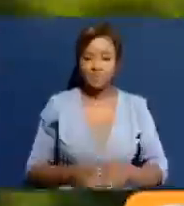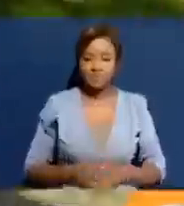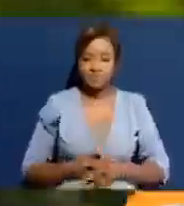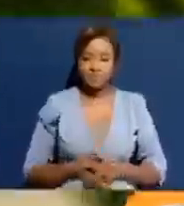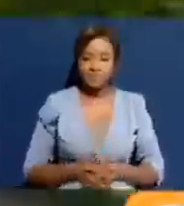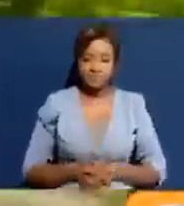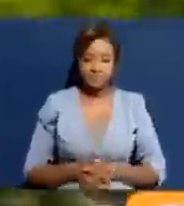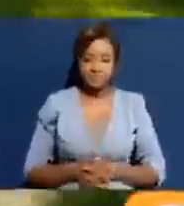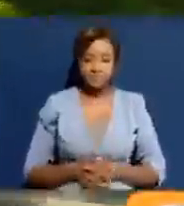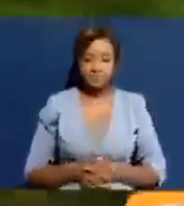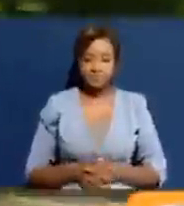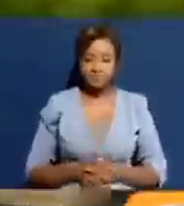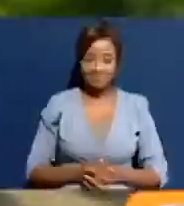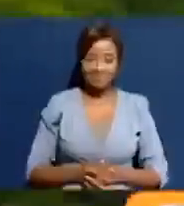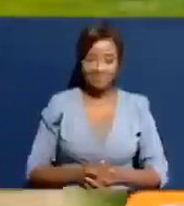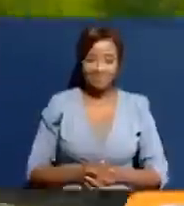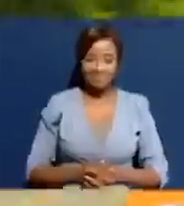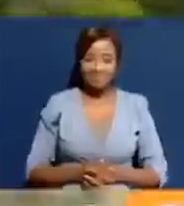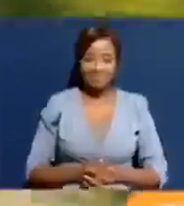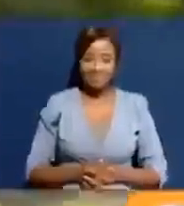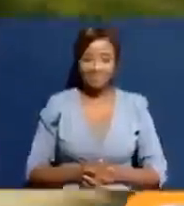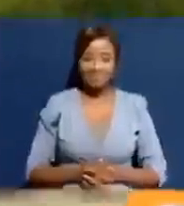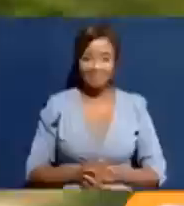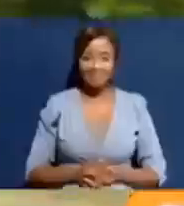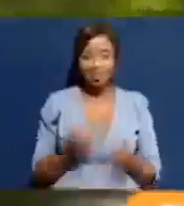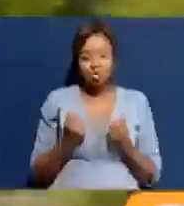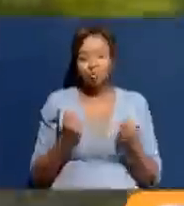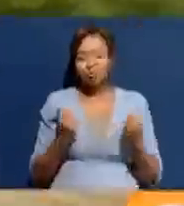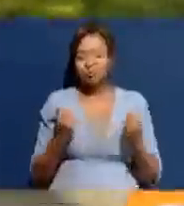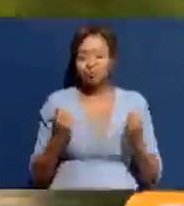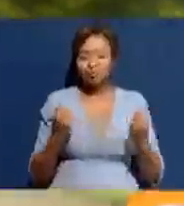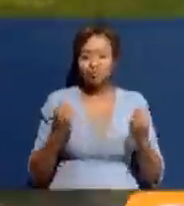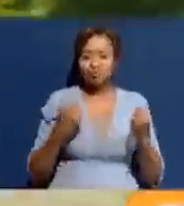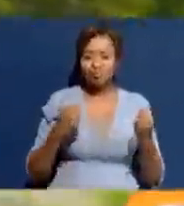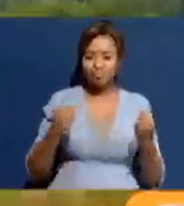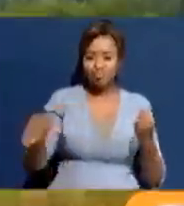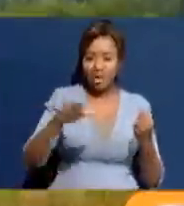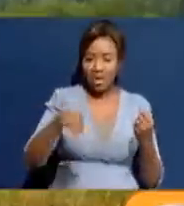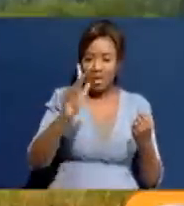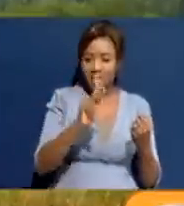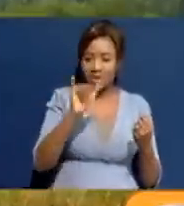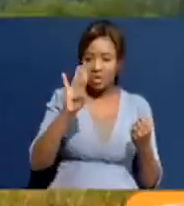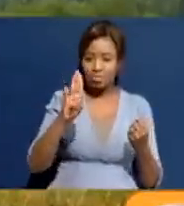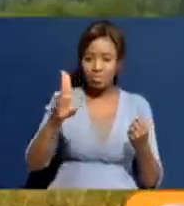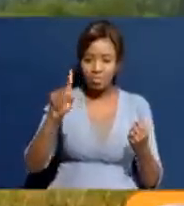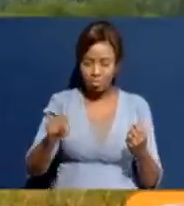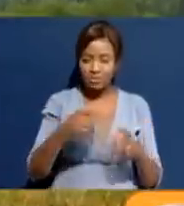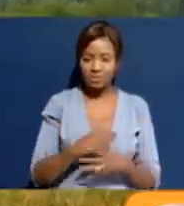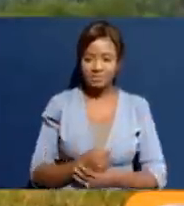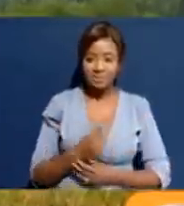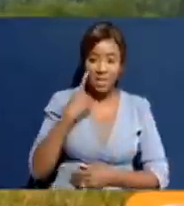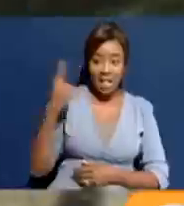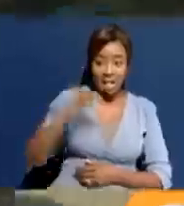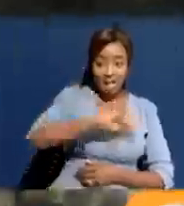So now we're in the entrance to the kibbutz. If you take a drive to kibbutz Shar Hagolan, overlooking the Gilad Mountains and the